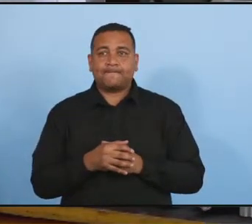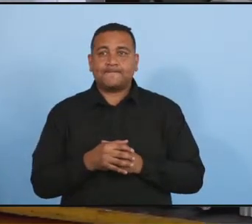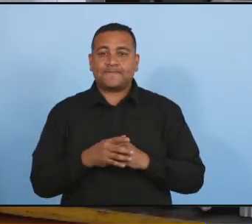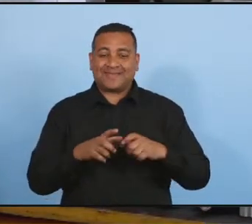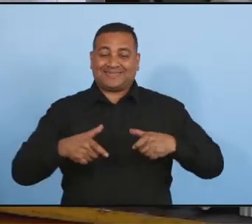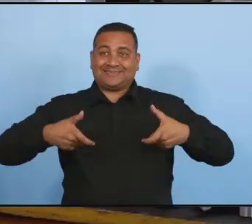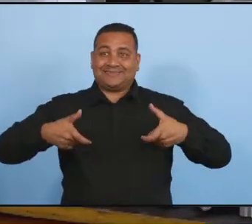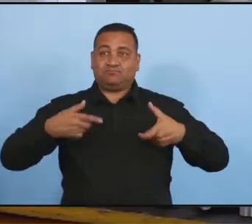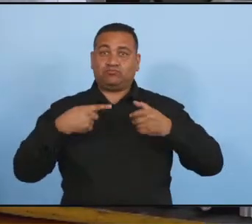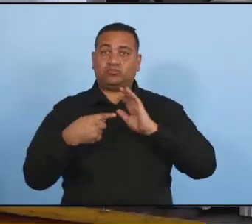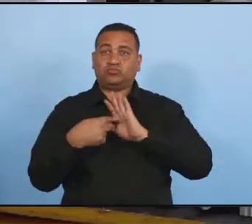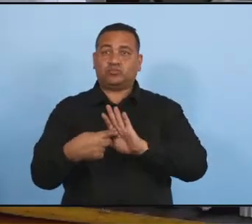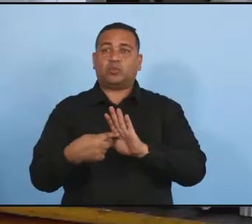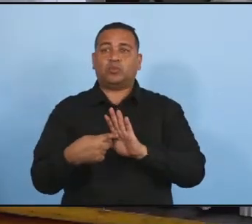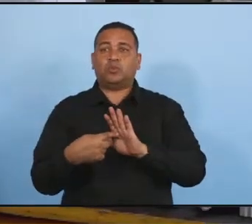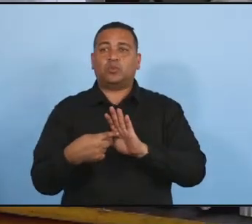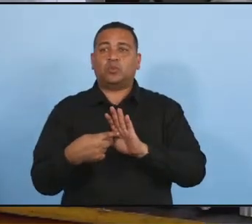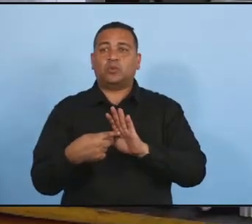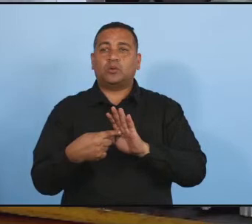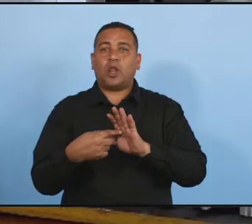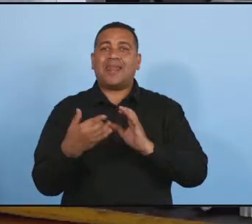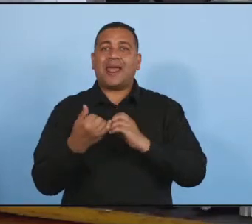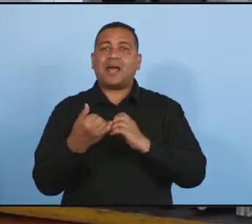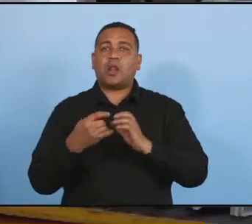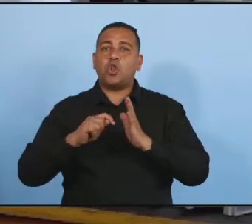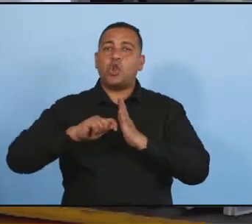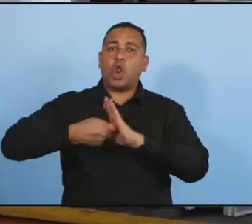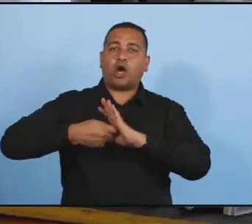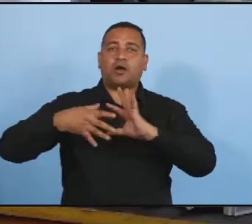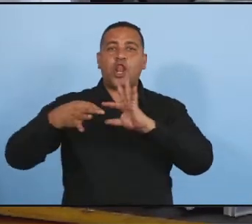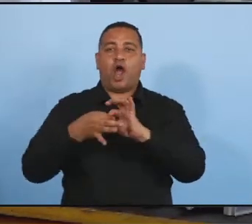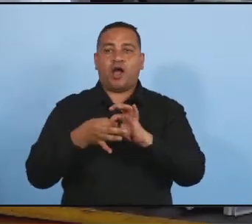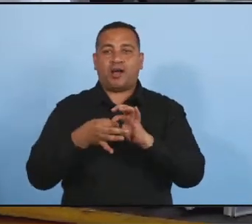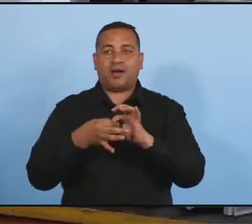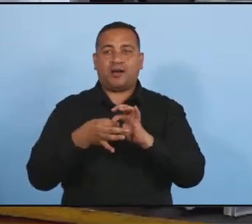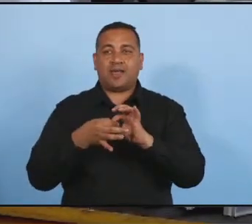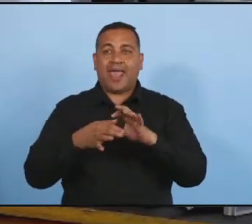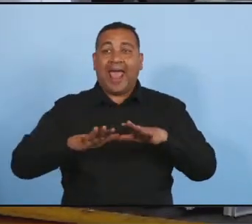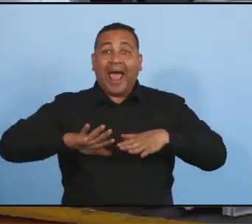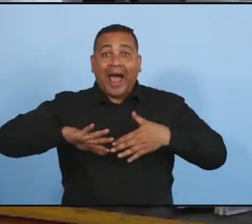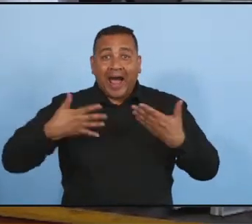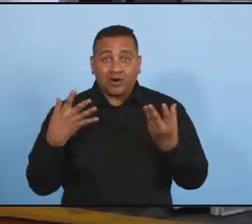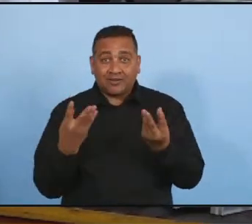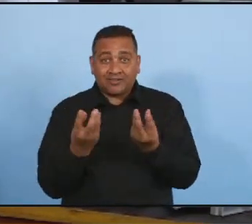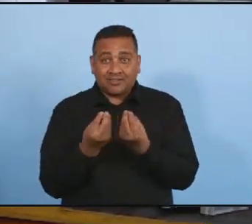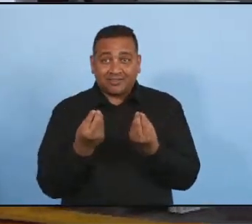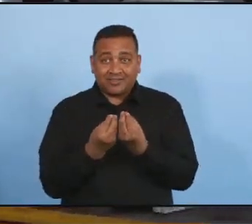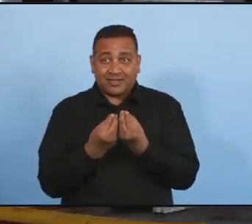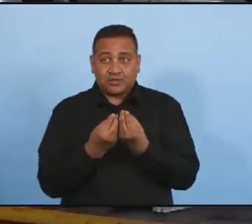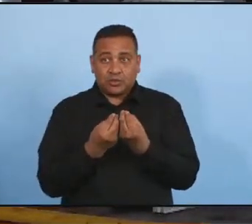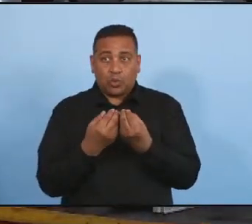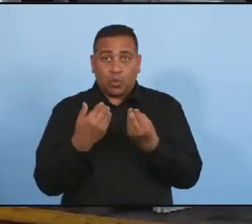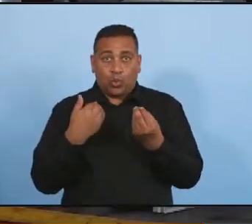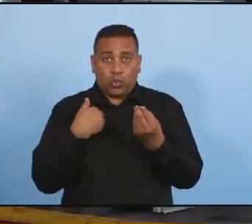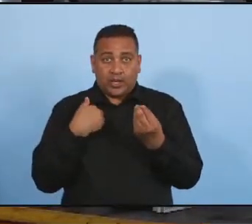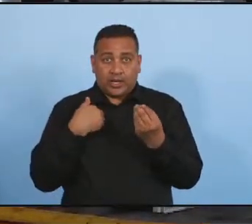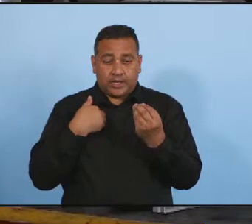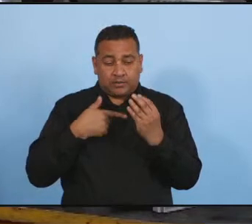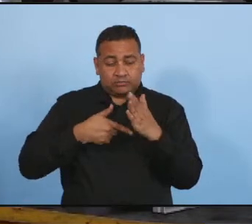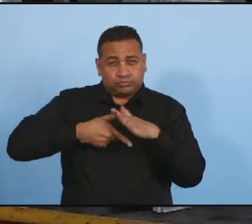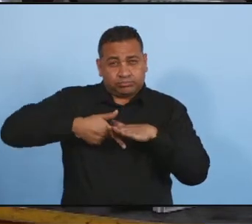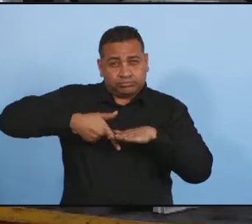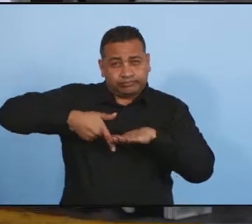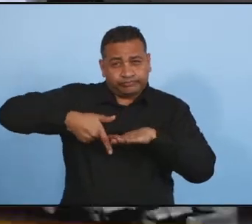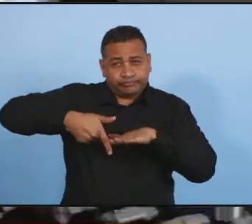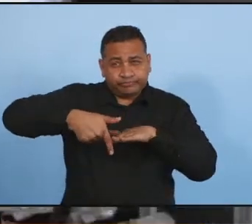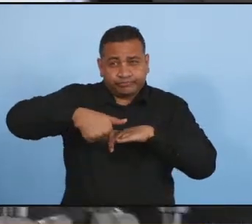devices. This is one of the modules you're learning how to combine something like sealing something. As you can see, you're having one with a washer